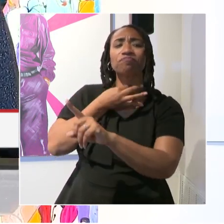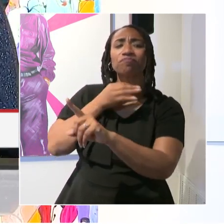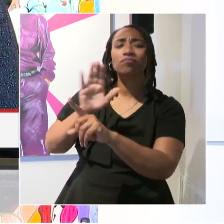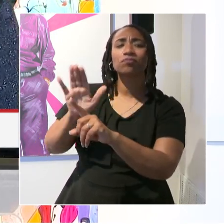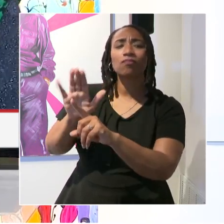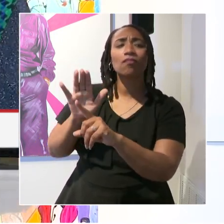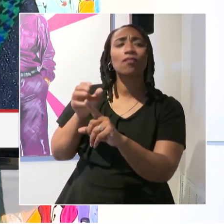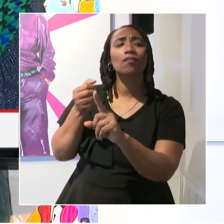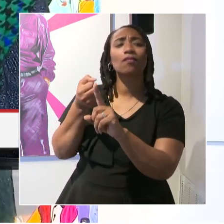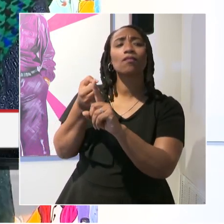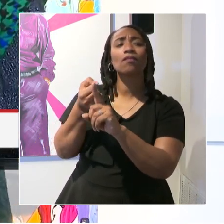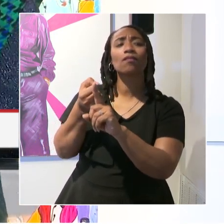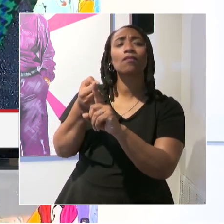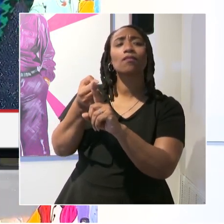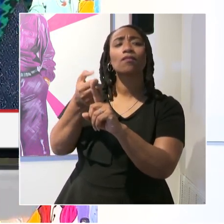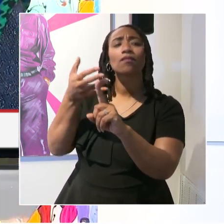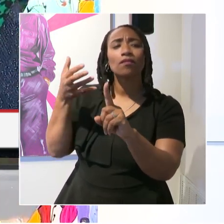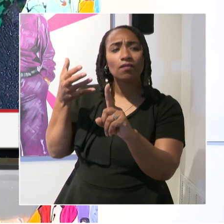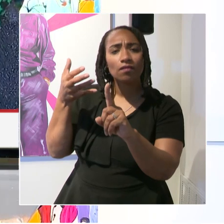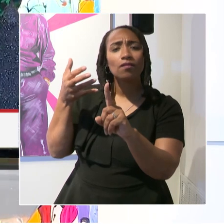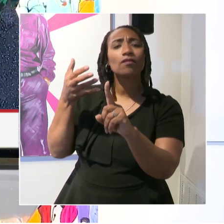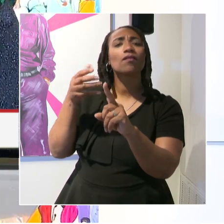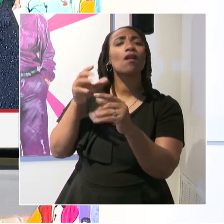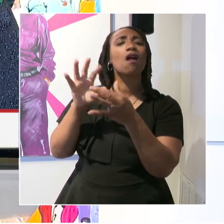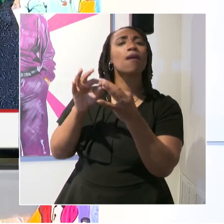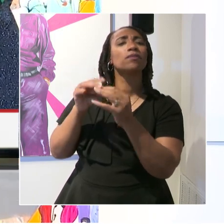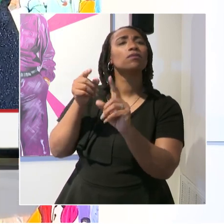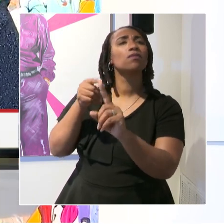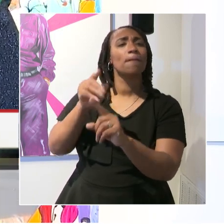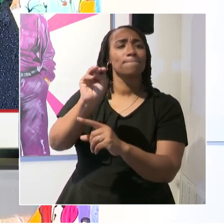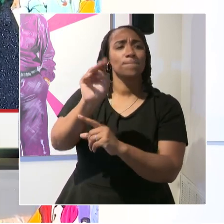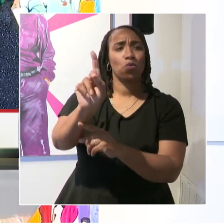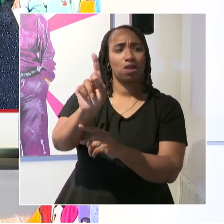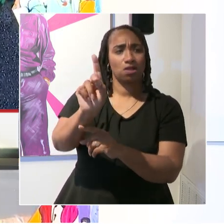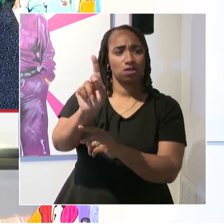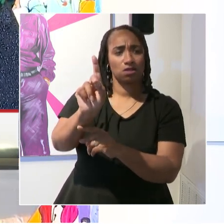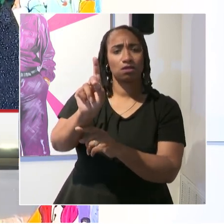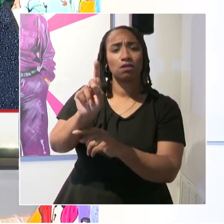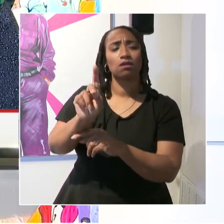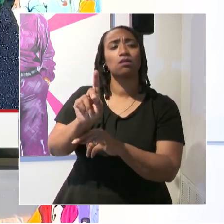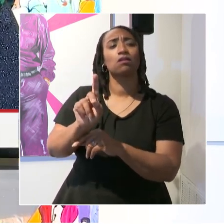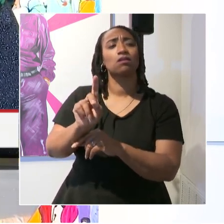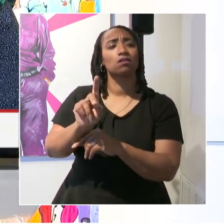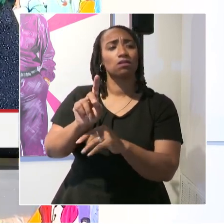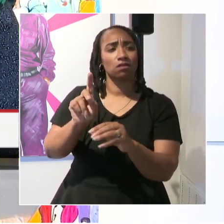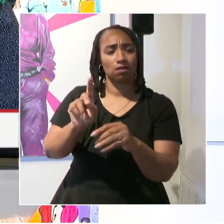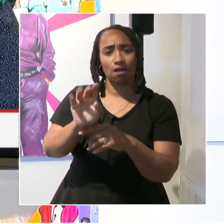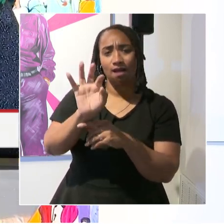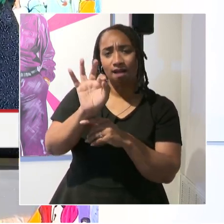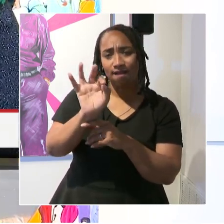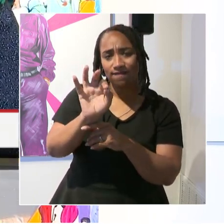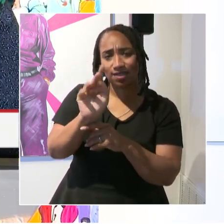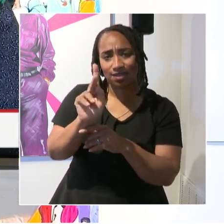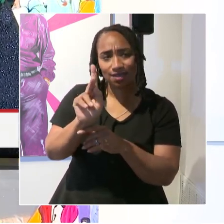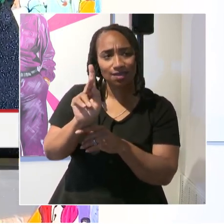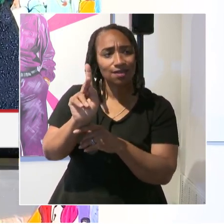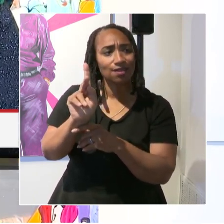delegation, RFK legislation, and the Key Bridge that you made recently to a private